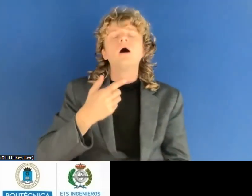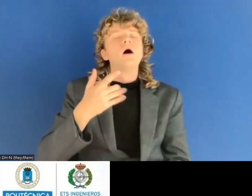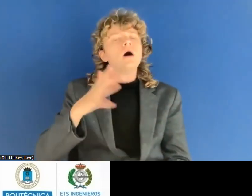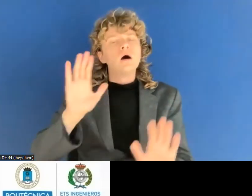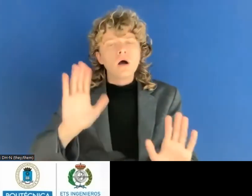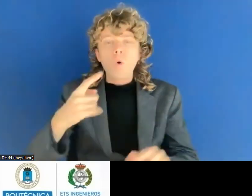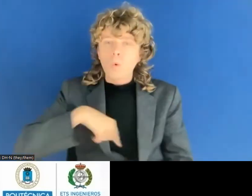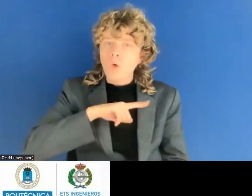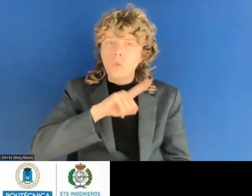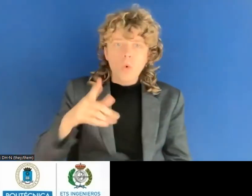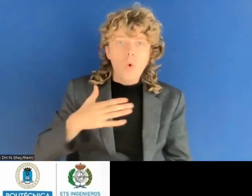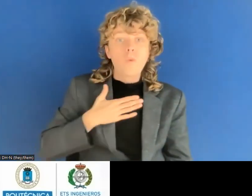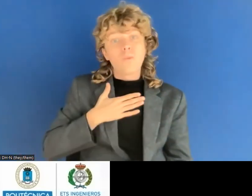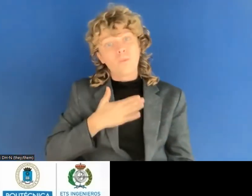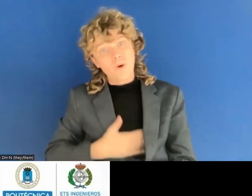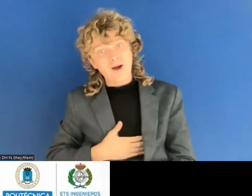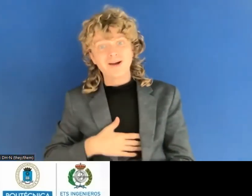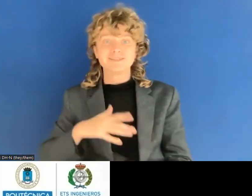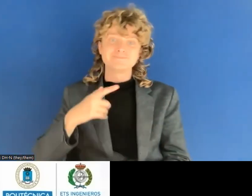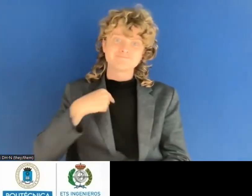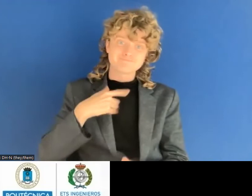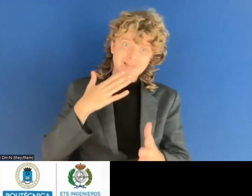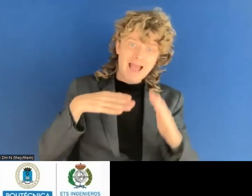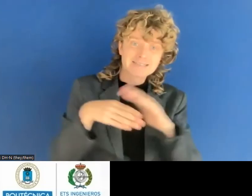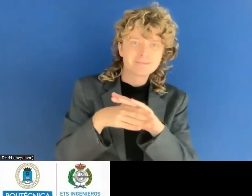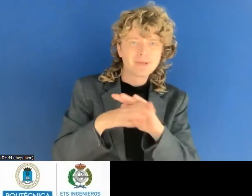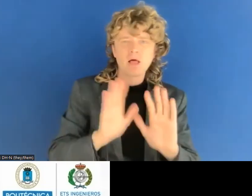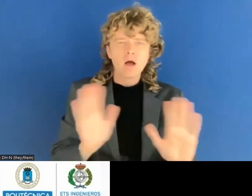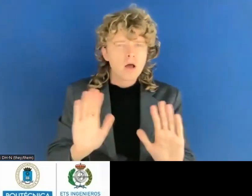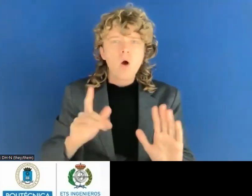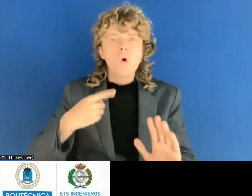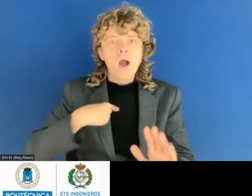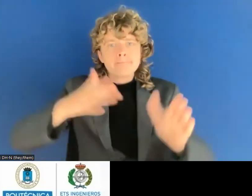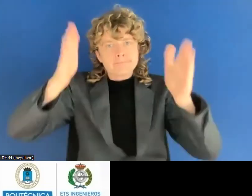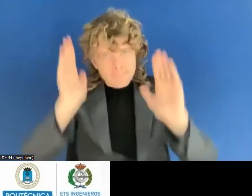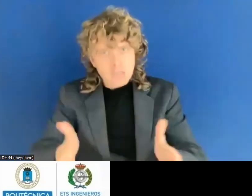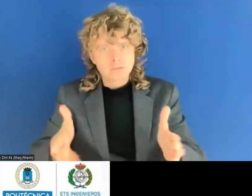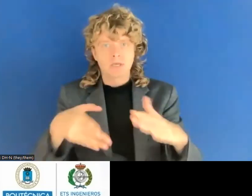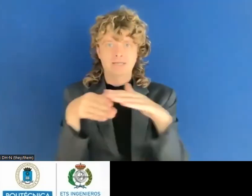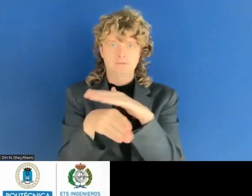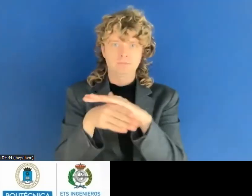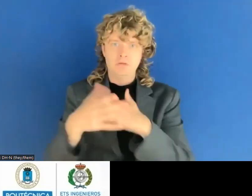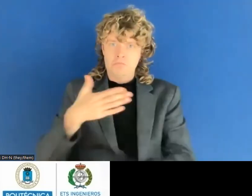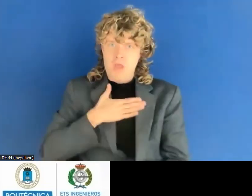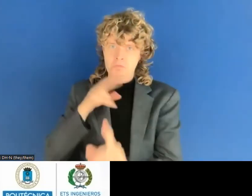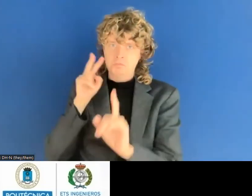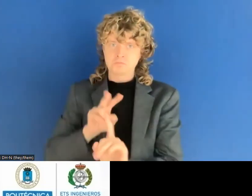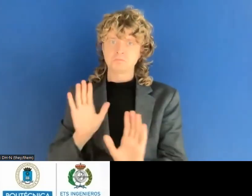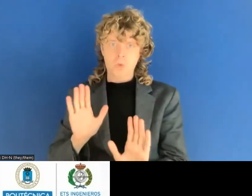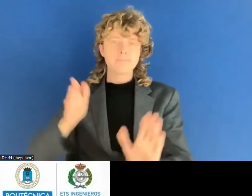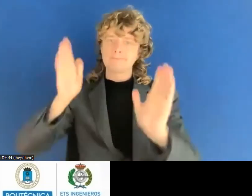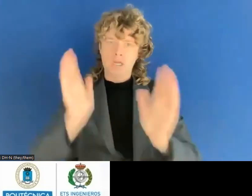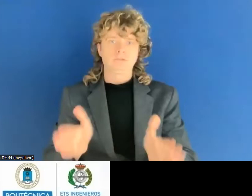accessible. And that's, to my personal opinion, to that. I mean, yeah, it was a really good